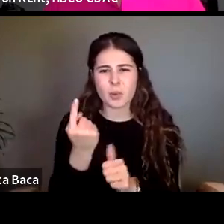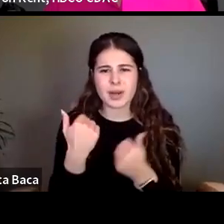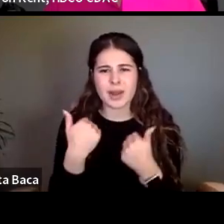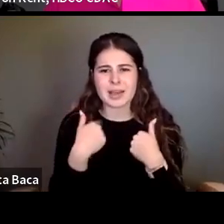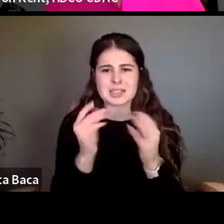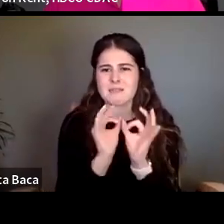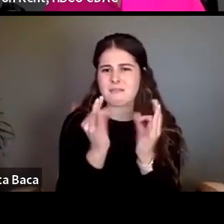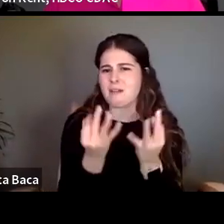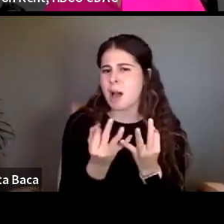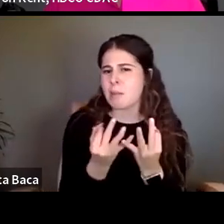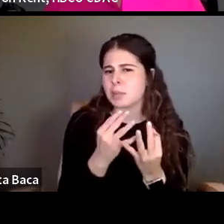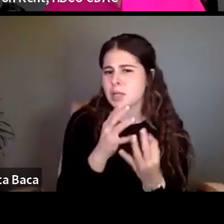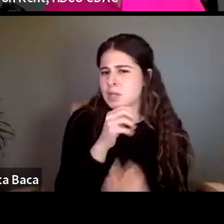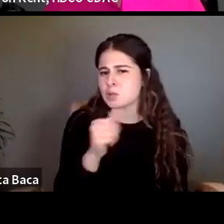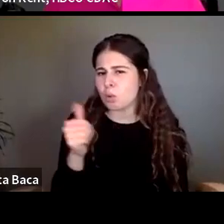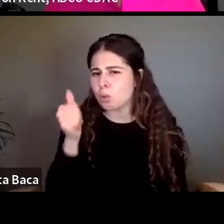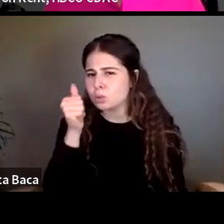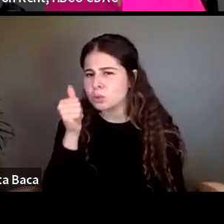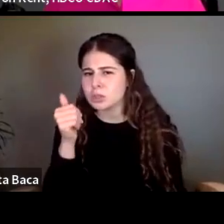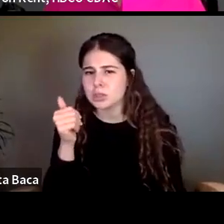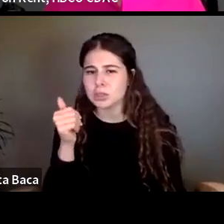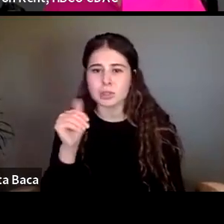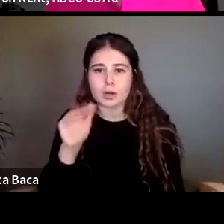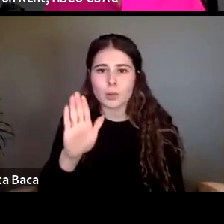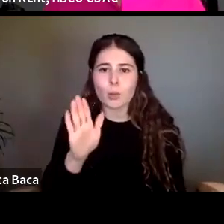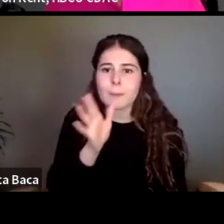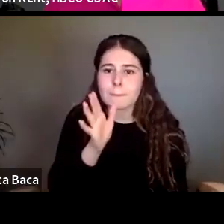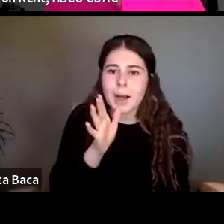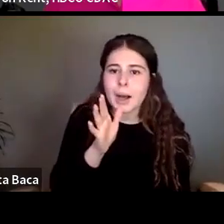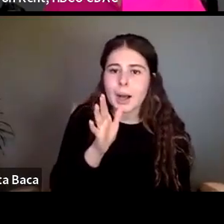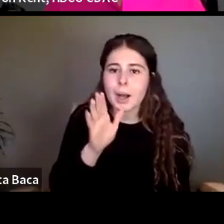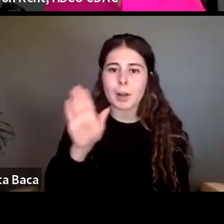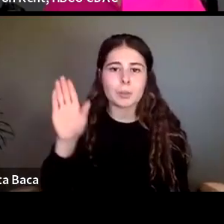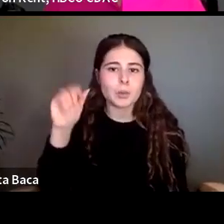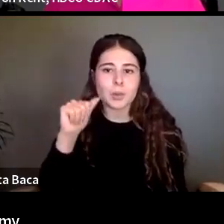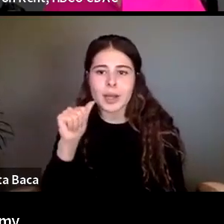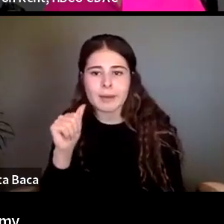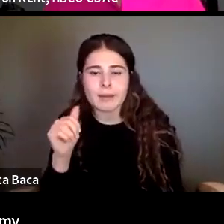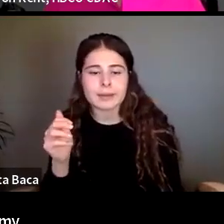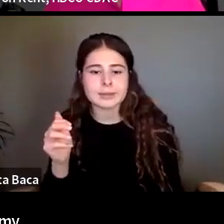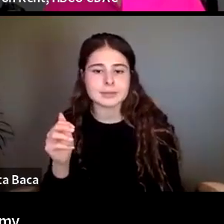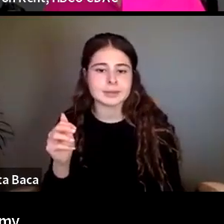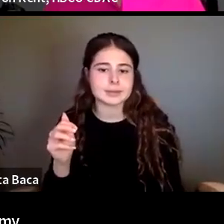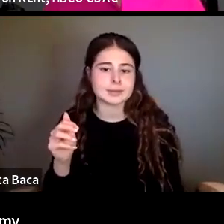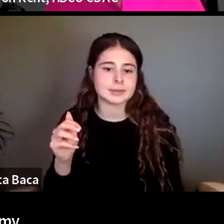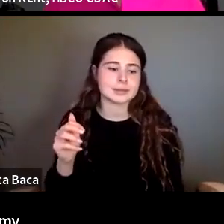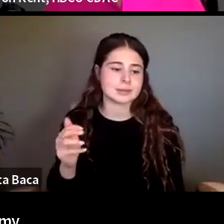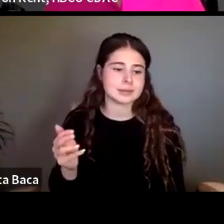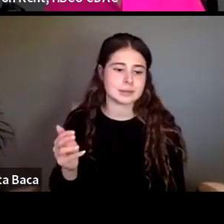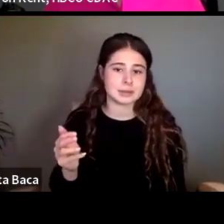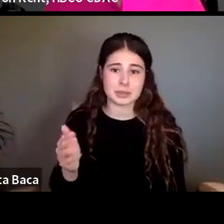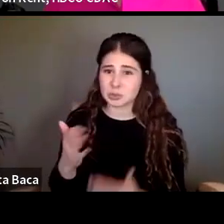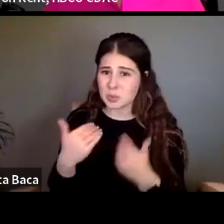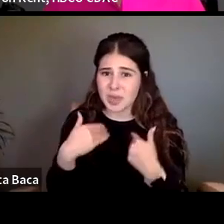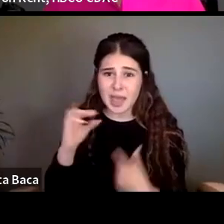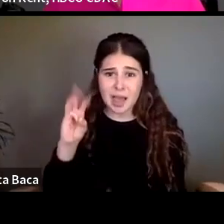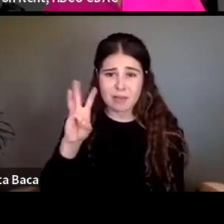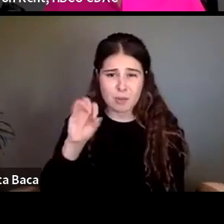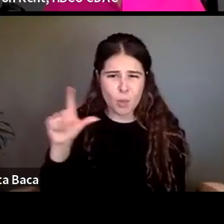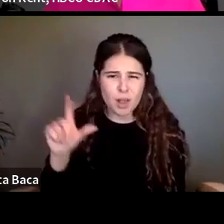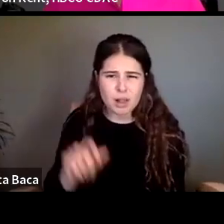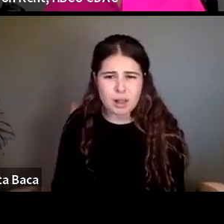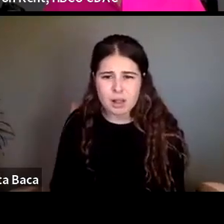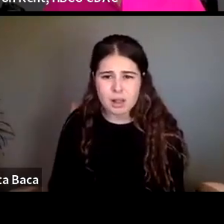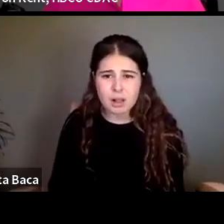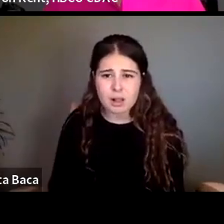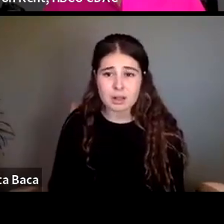about, does my mom, does my great aunt, do they have, like Odette was saying, do they have a will? Do they have a way to pass down the